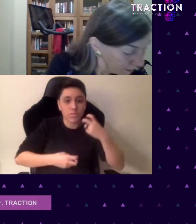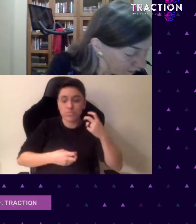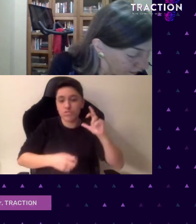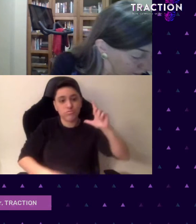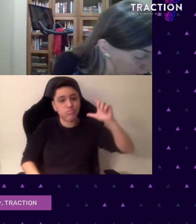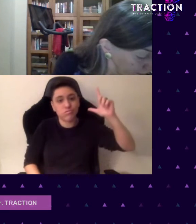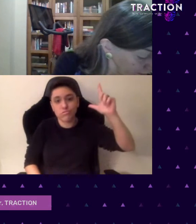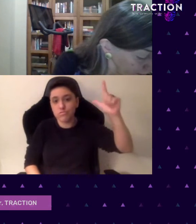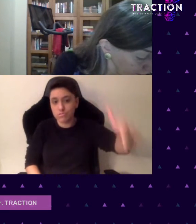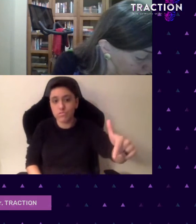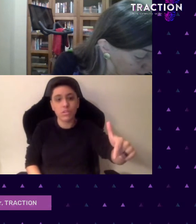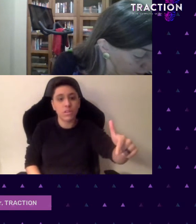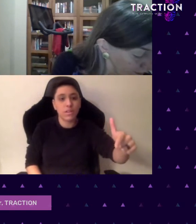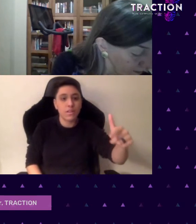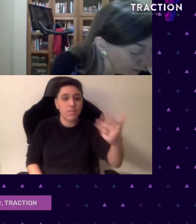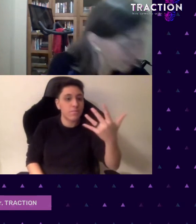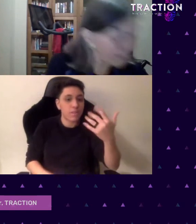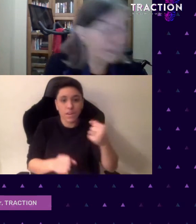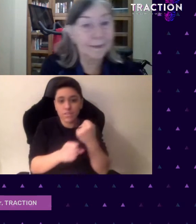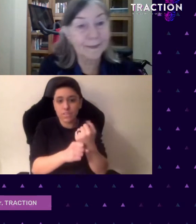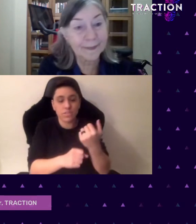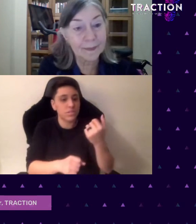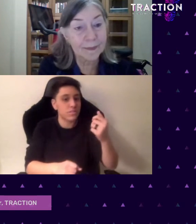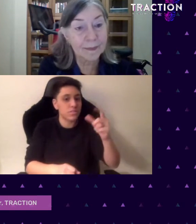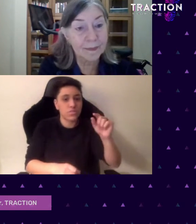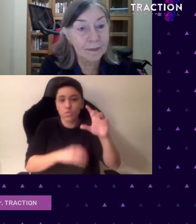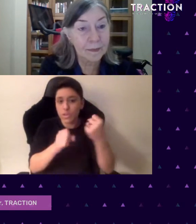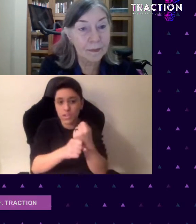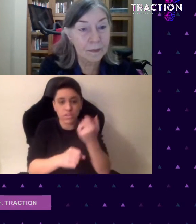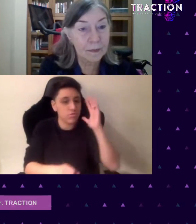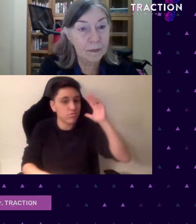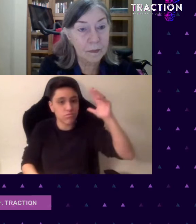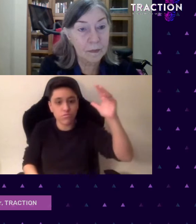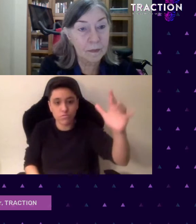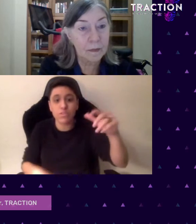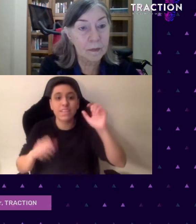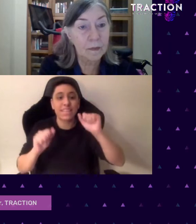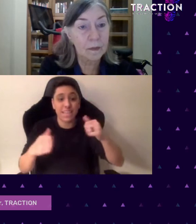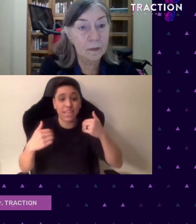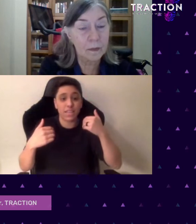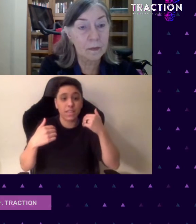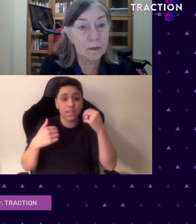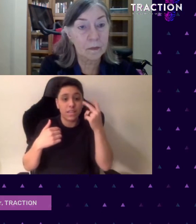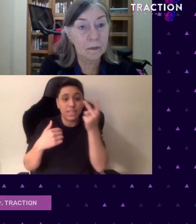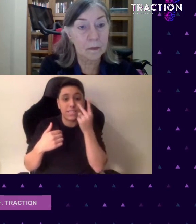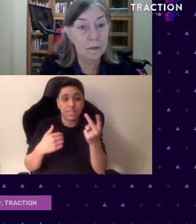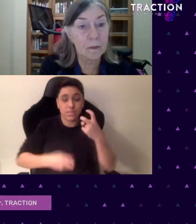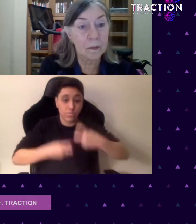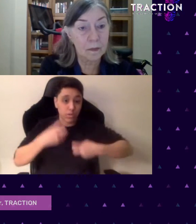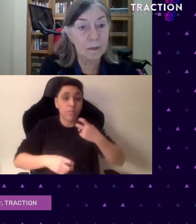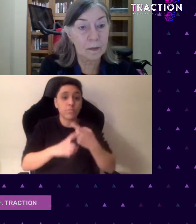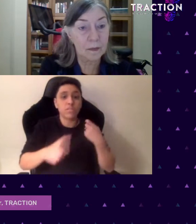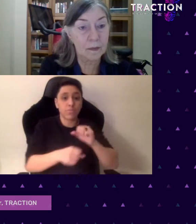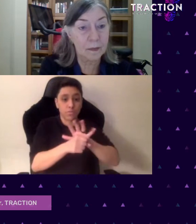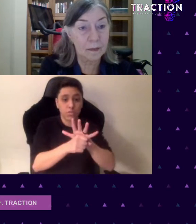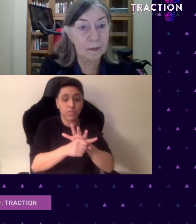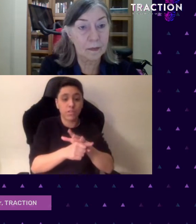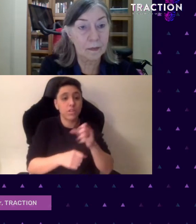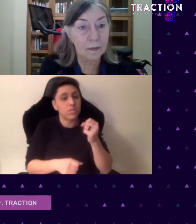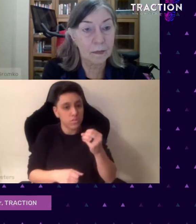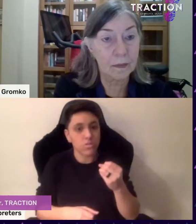years from now that we don't even know about. So, this is one more reason that it's really important to take